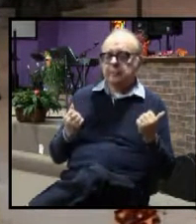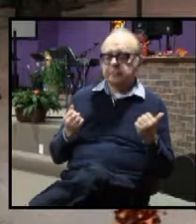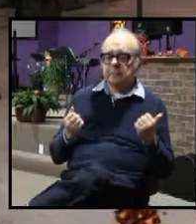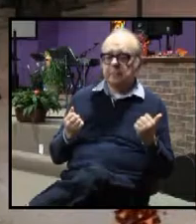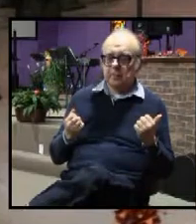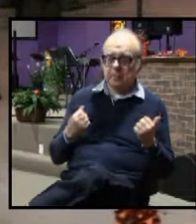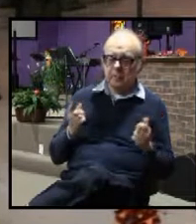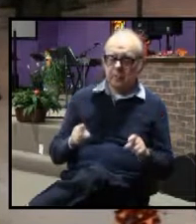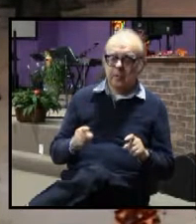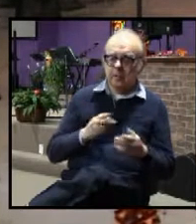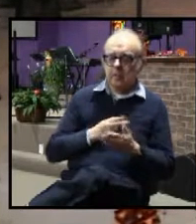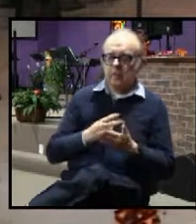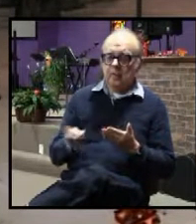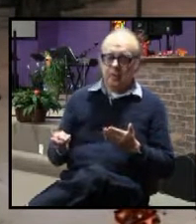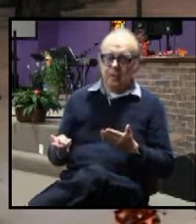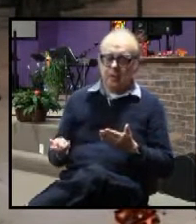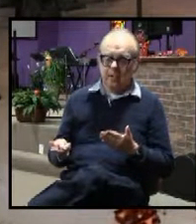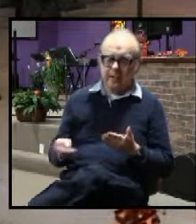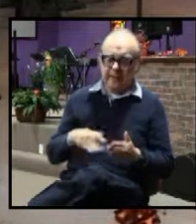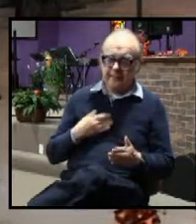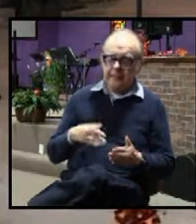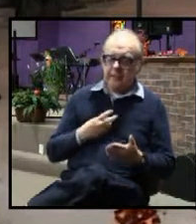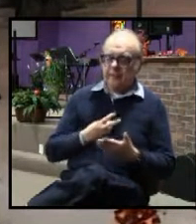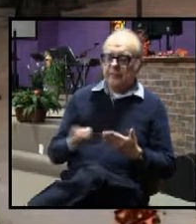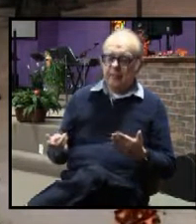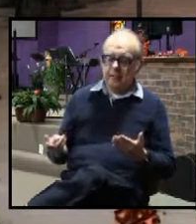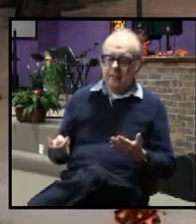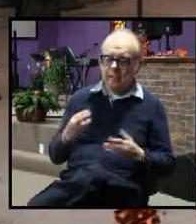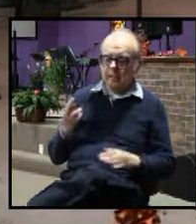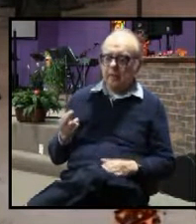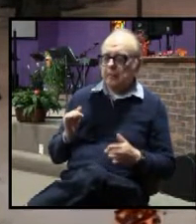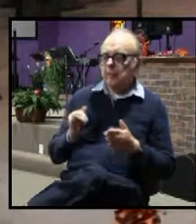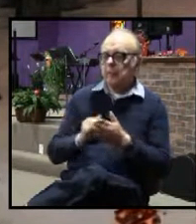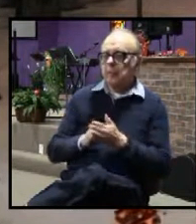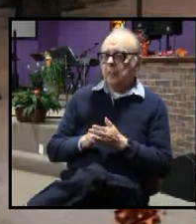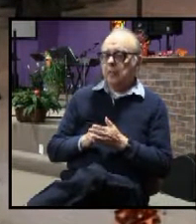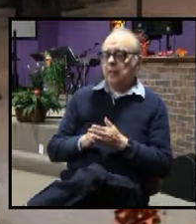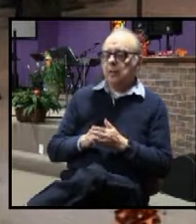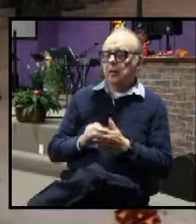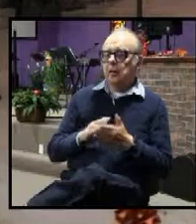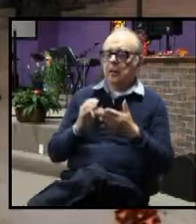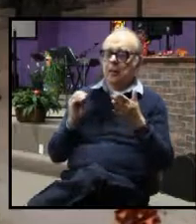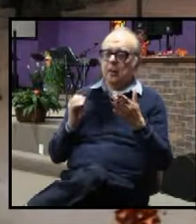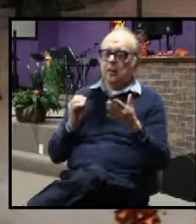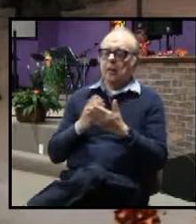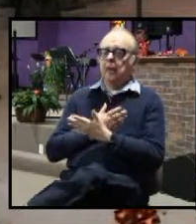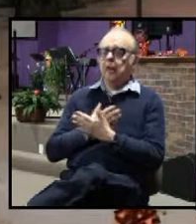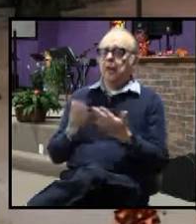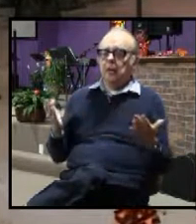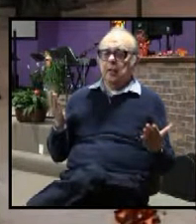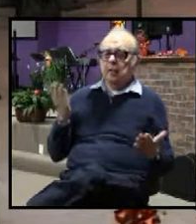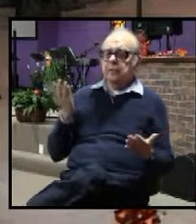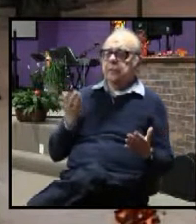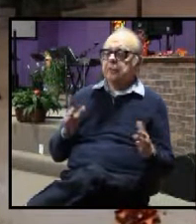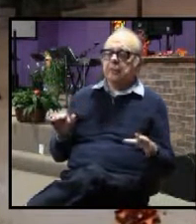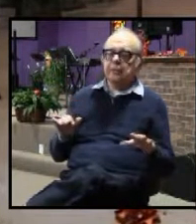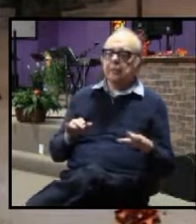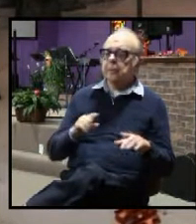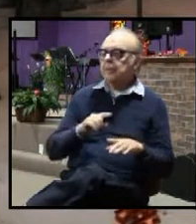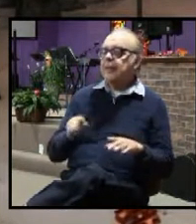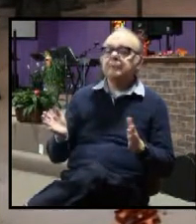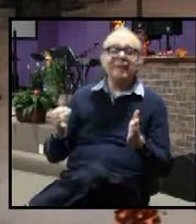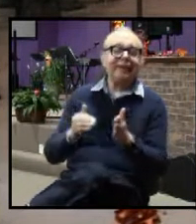life, ladies and gentlemen, when you fail or when you feel that you do these things, the purpose is this: to learn these things, to never do